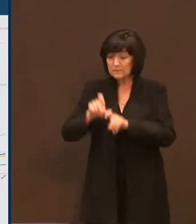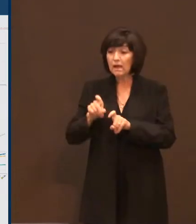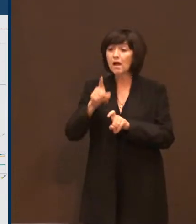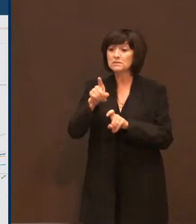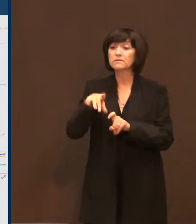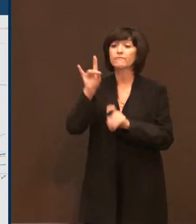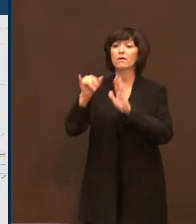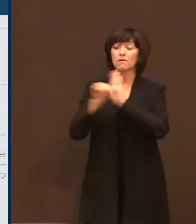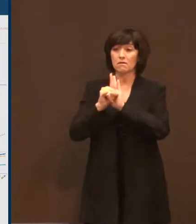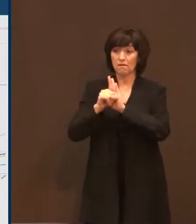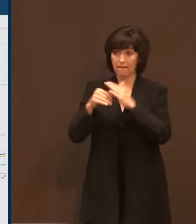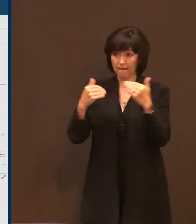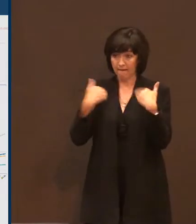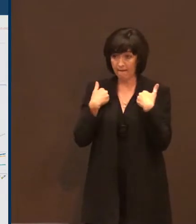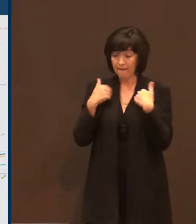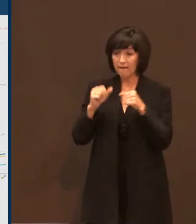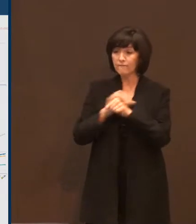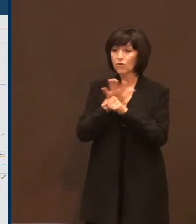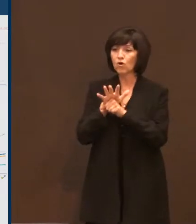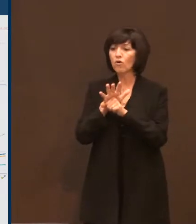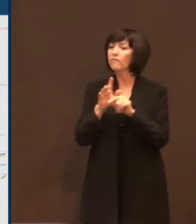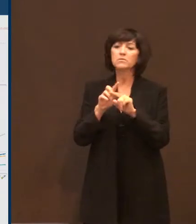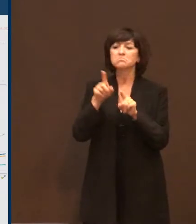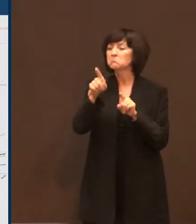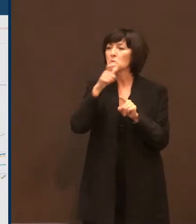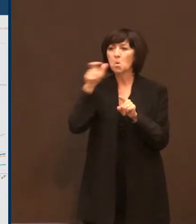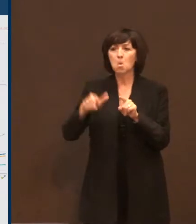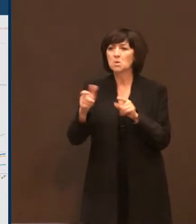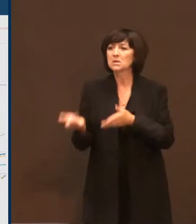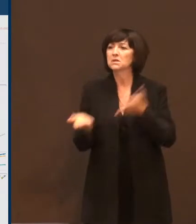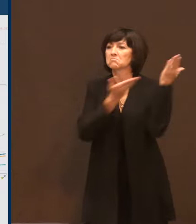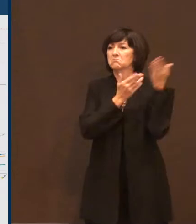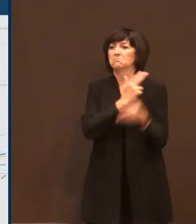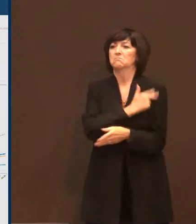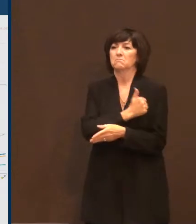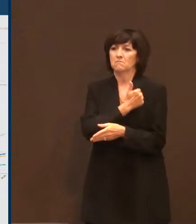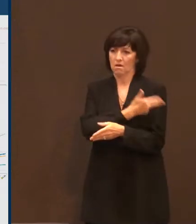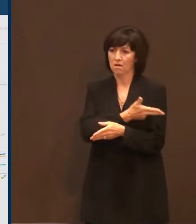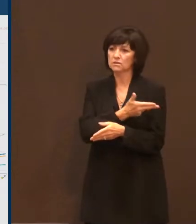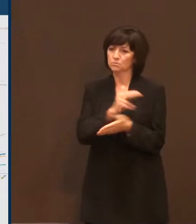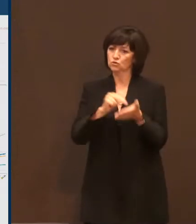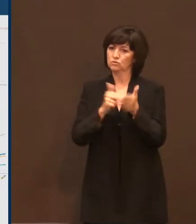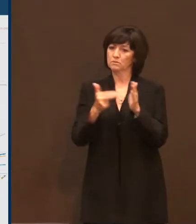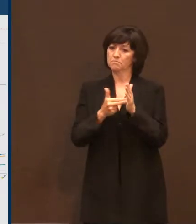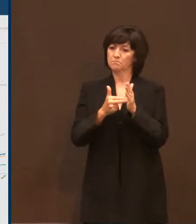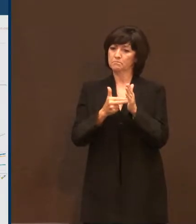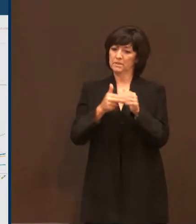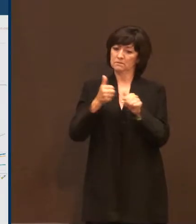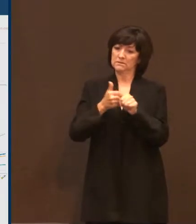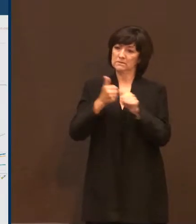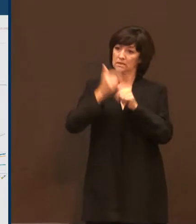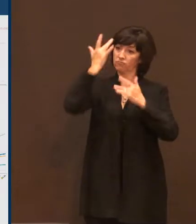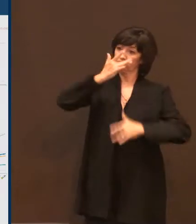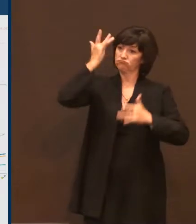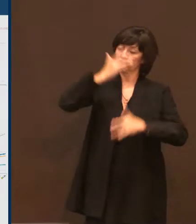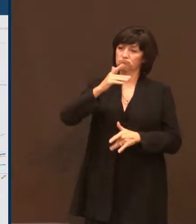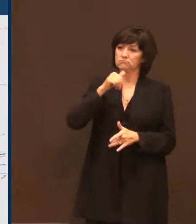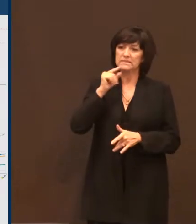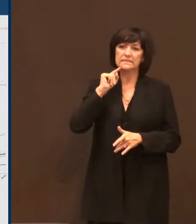then we know the severity is not at a level that would cause us a concern. Again, at the